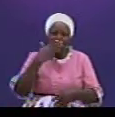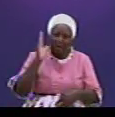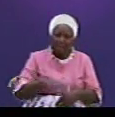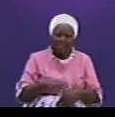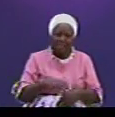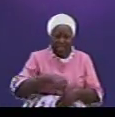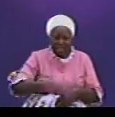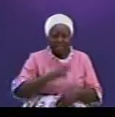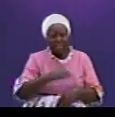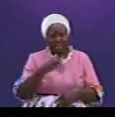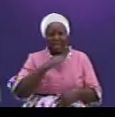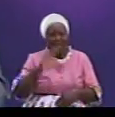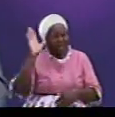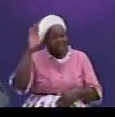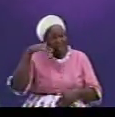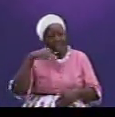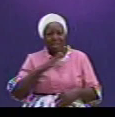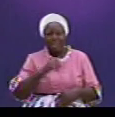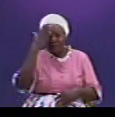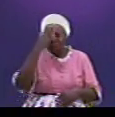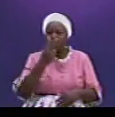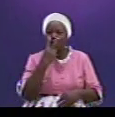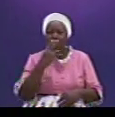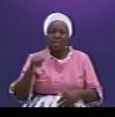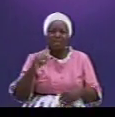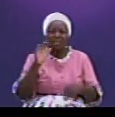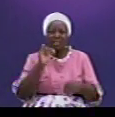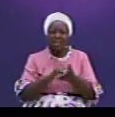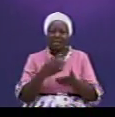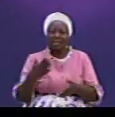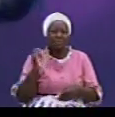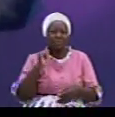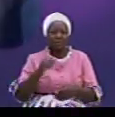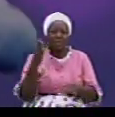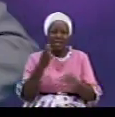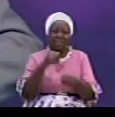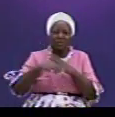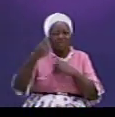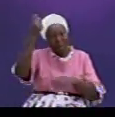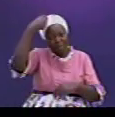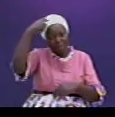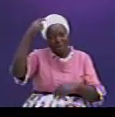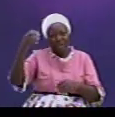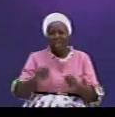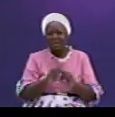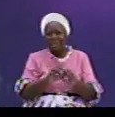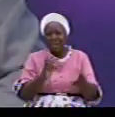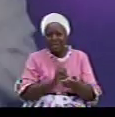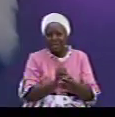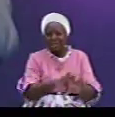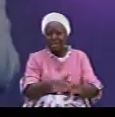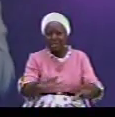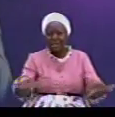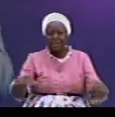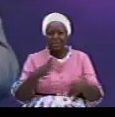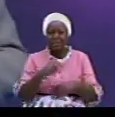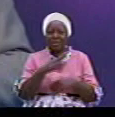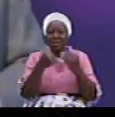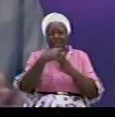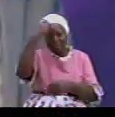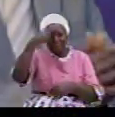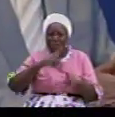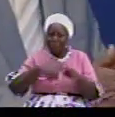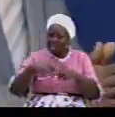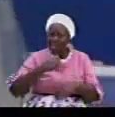that thing will get to their brain, scatter their brain. They are adamant. They know